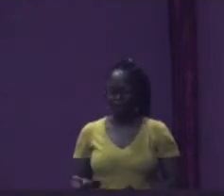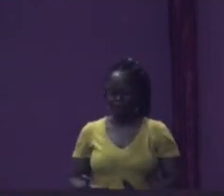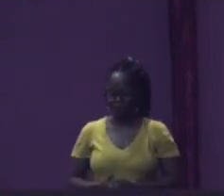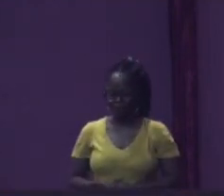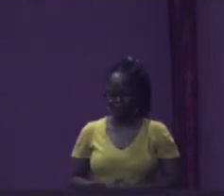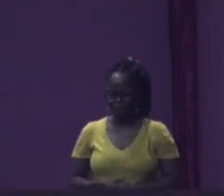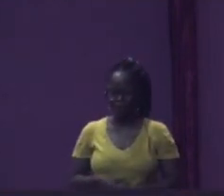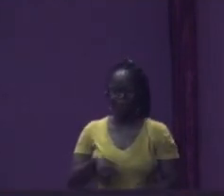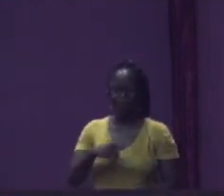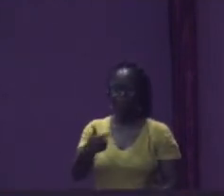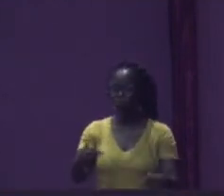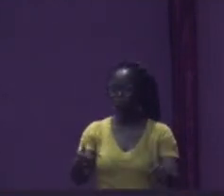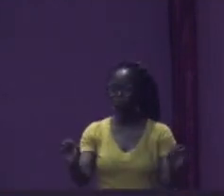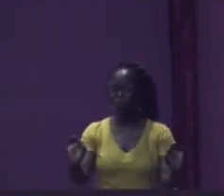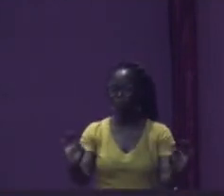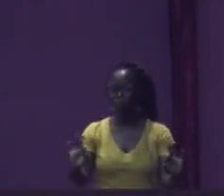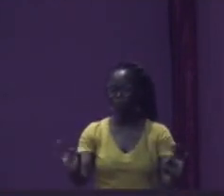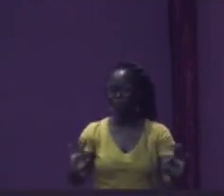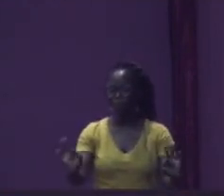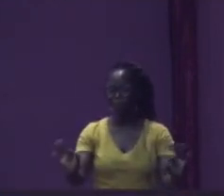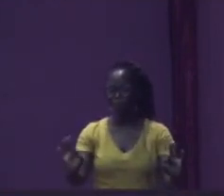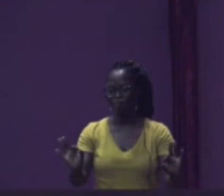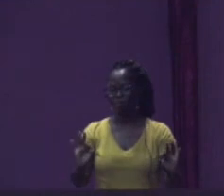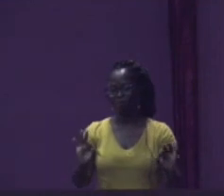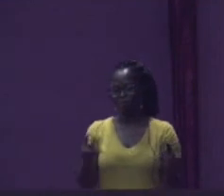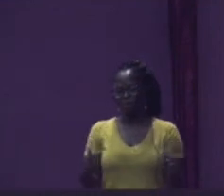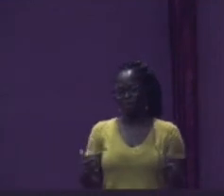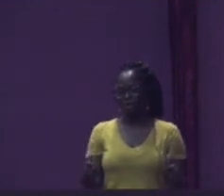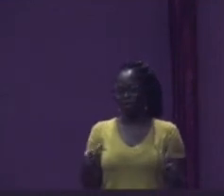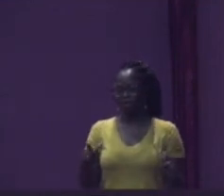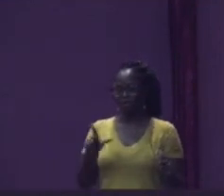same biases.